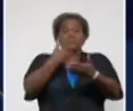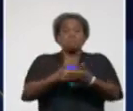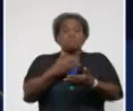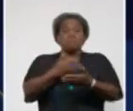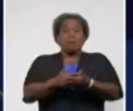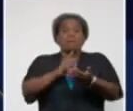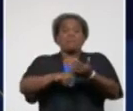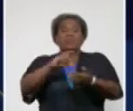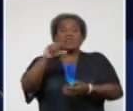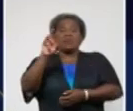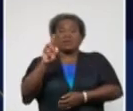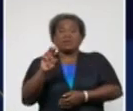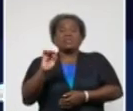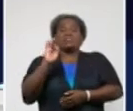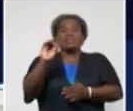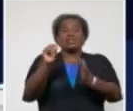cases.